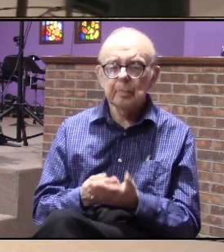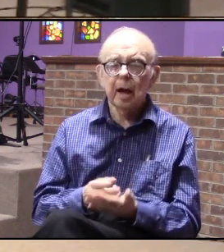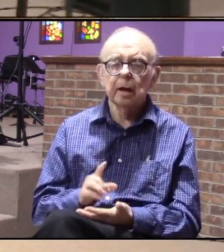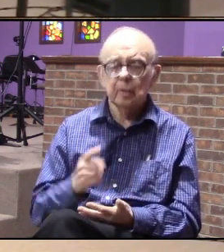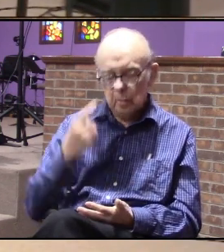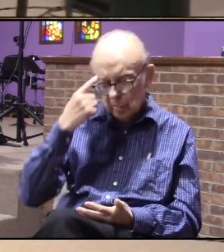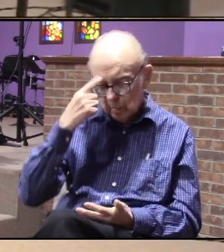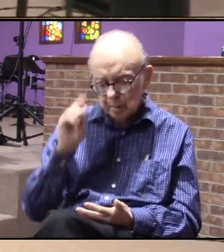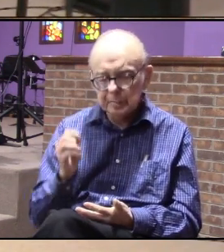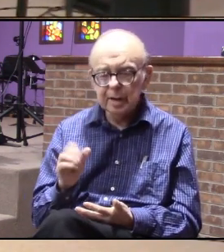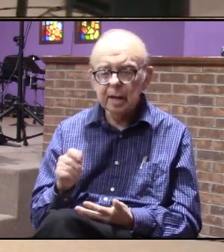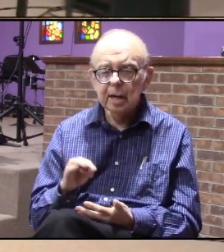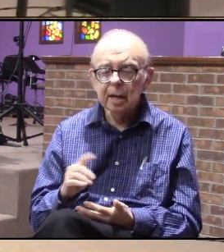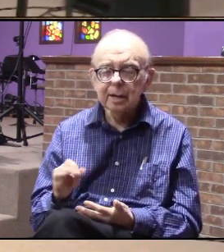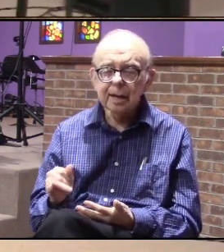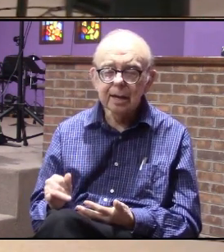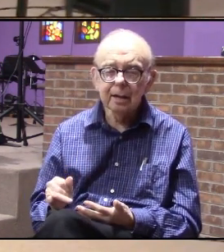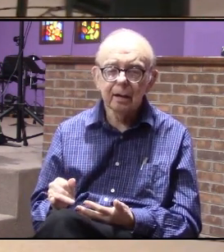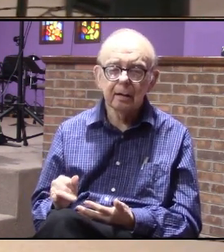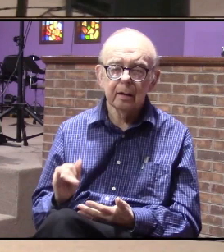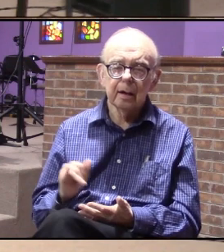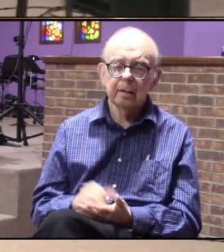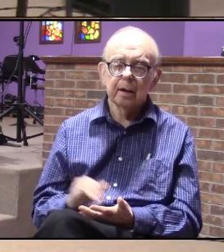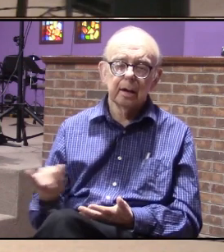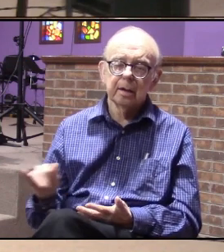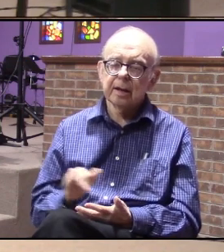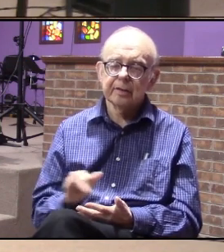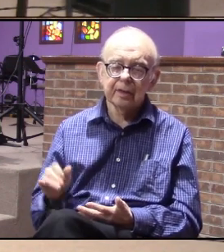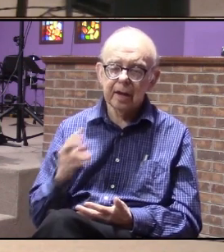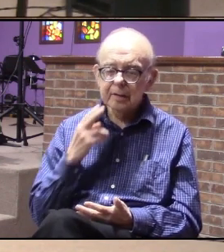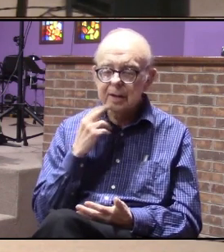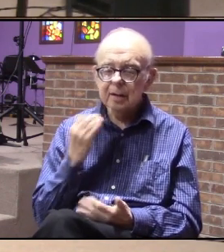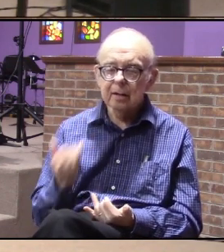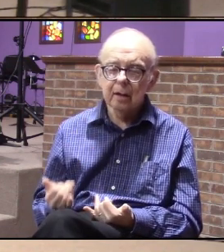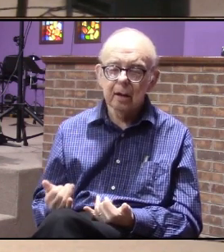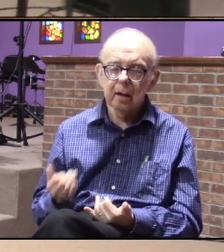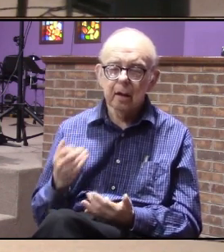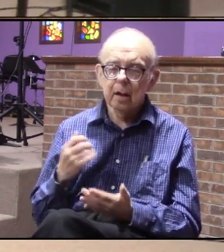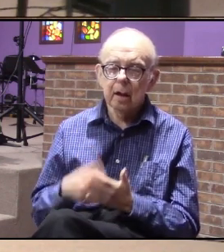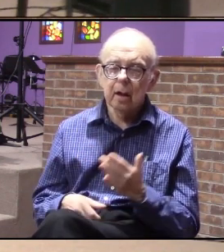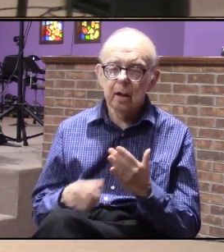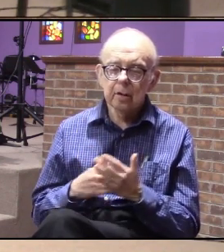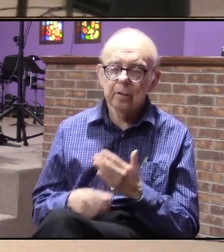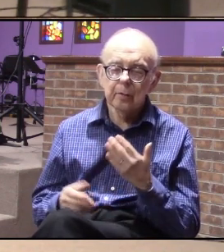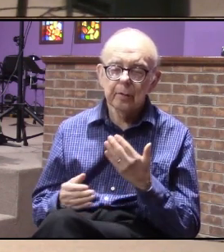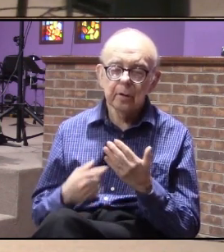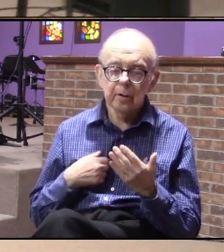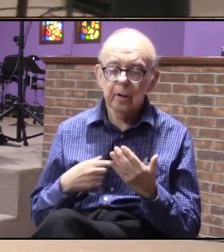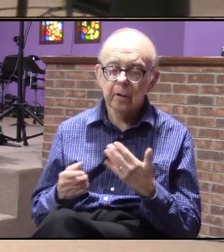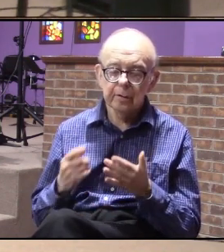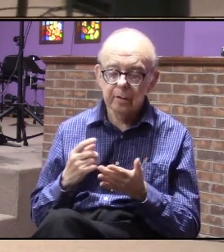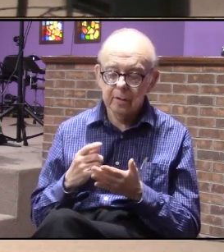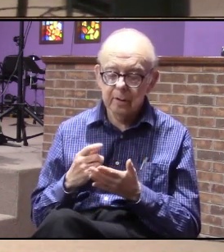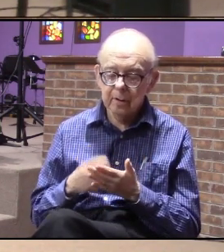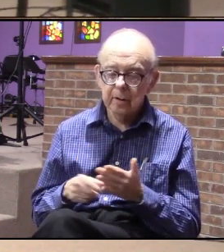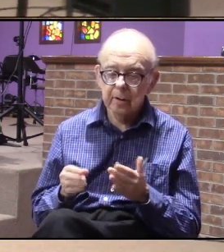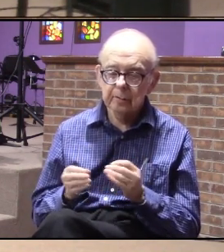candy. And that same penny candy today is costing me almost a quarter.